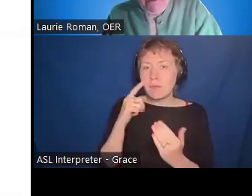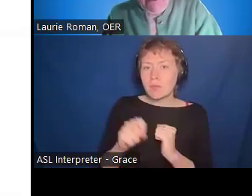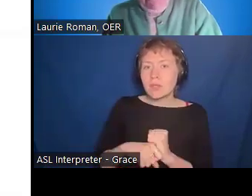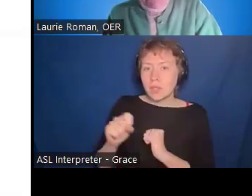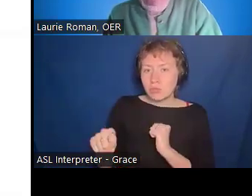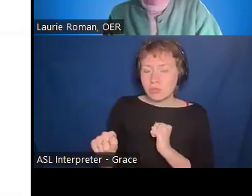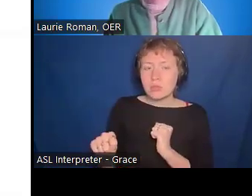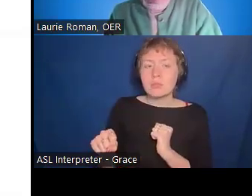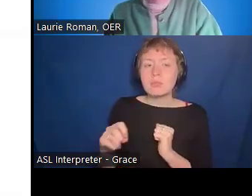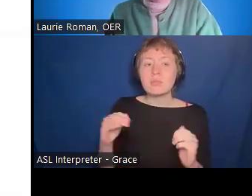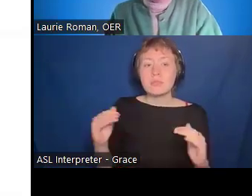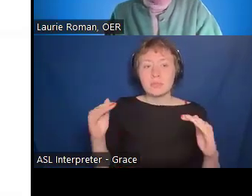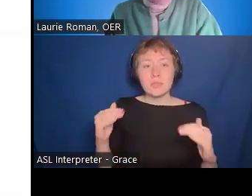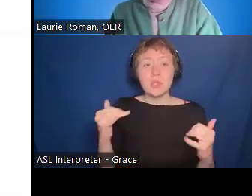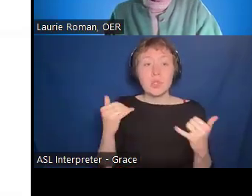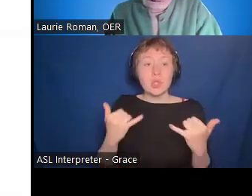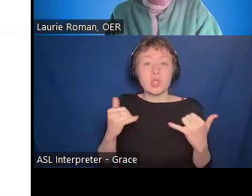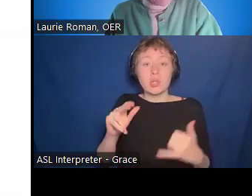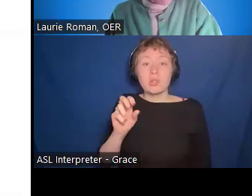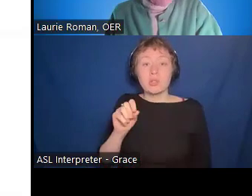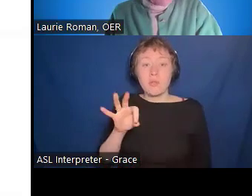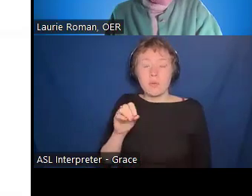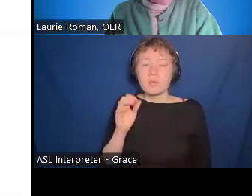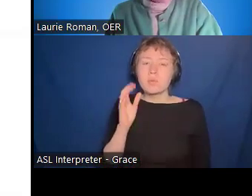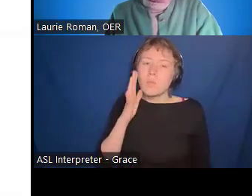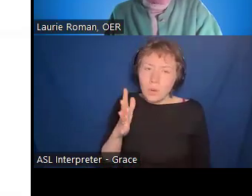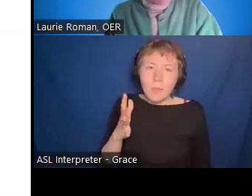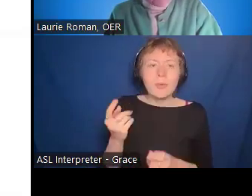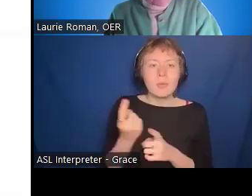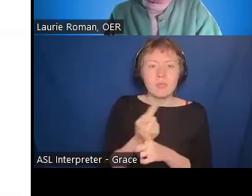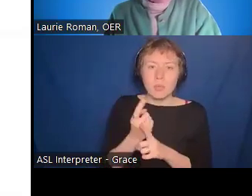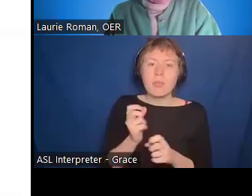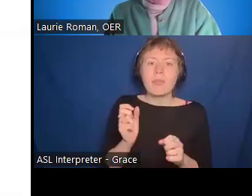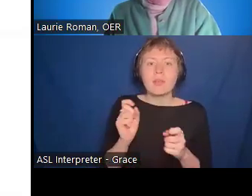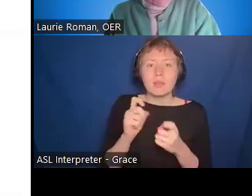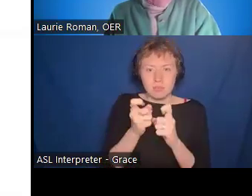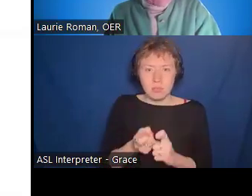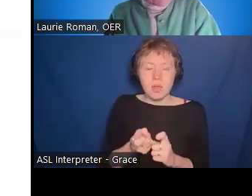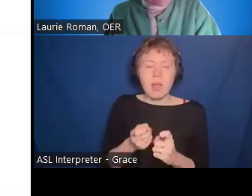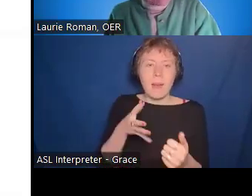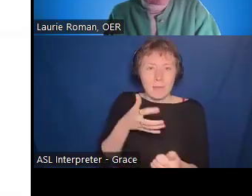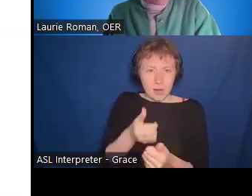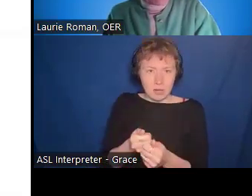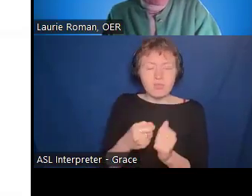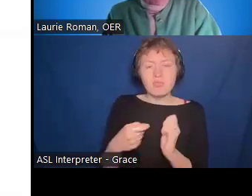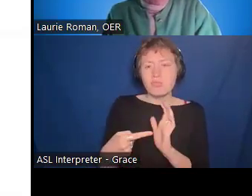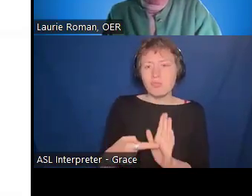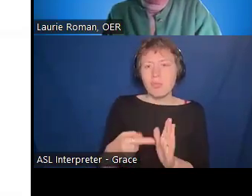current NOFOs will be appropriately updated to reflect the new dates.